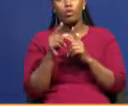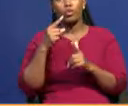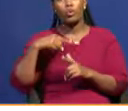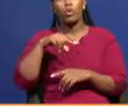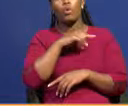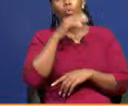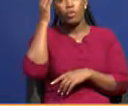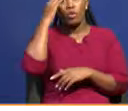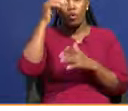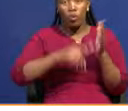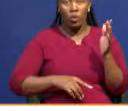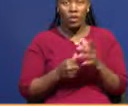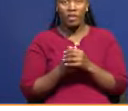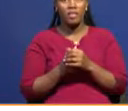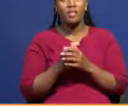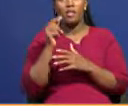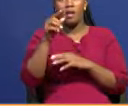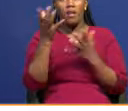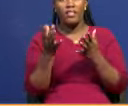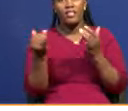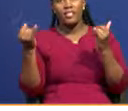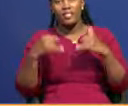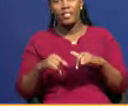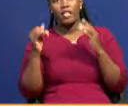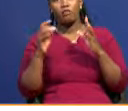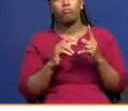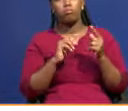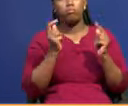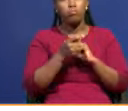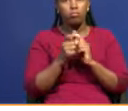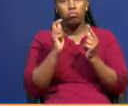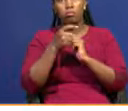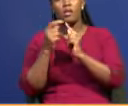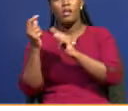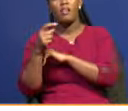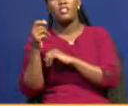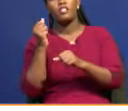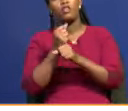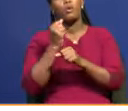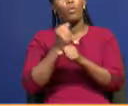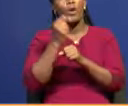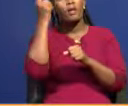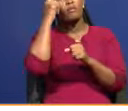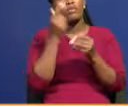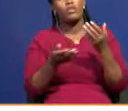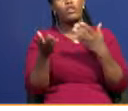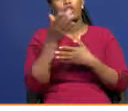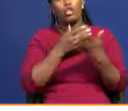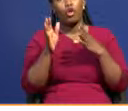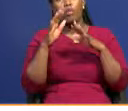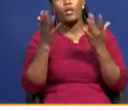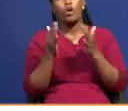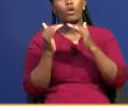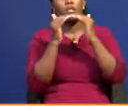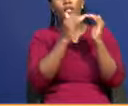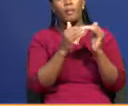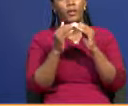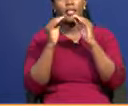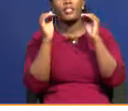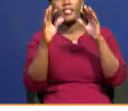that, you know, cut and paste in policy formulation does not work for economies, does not work for democracies. So it has to